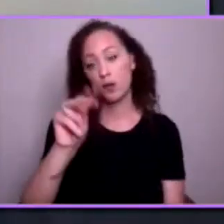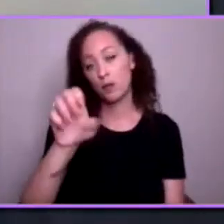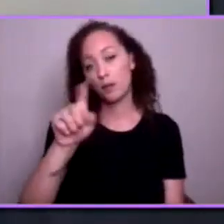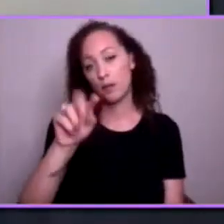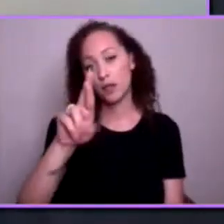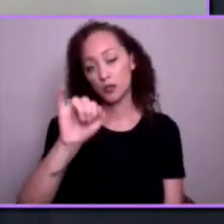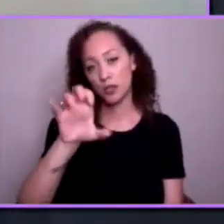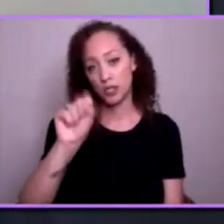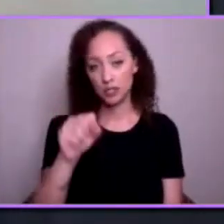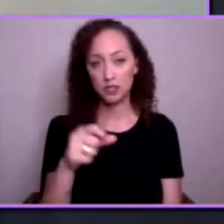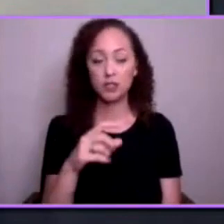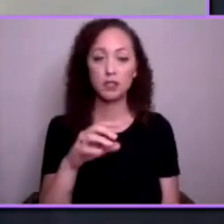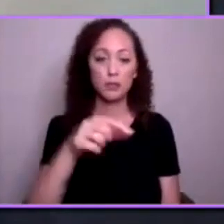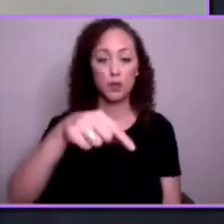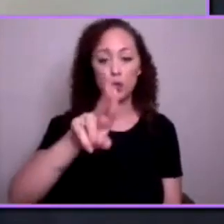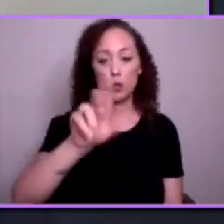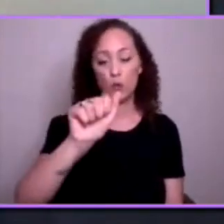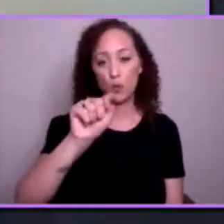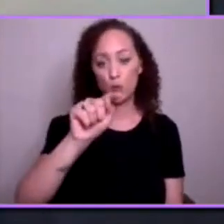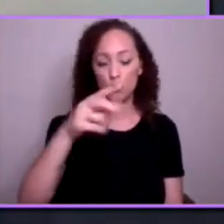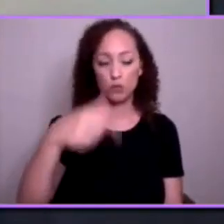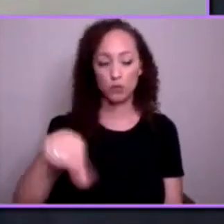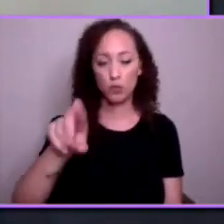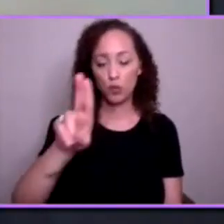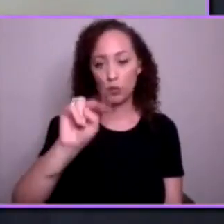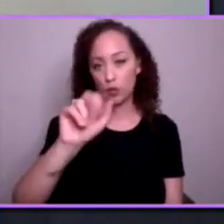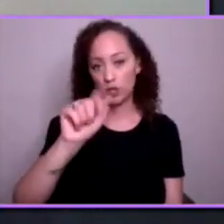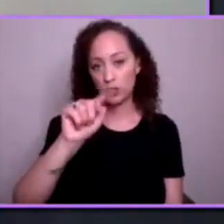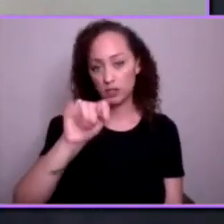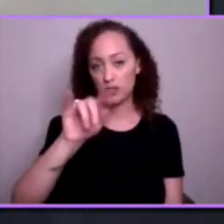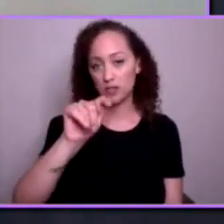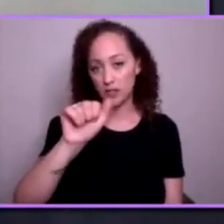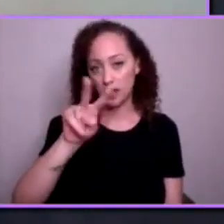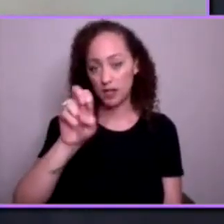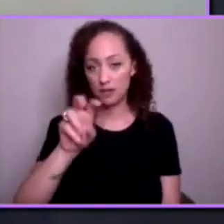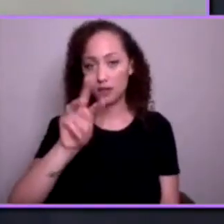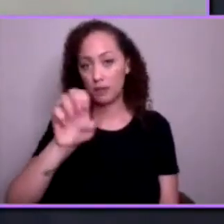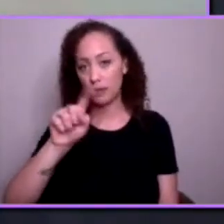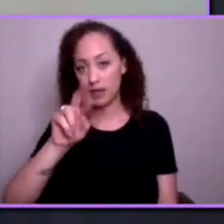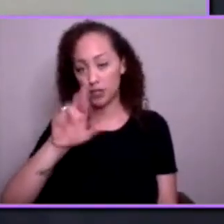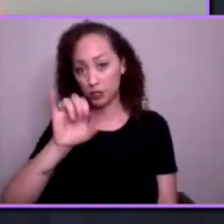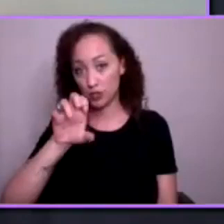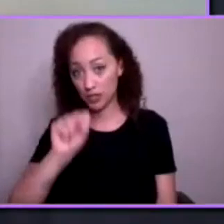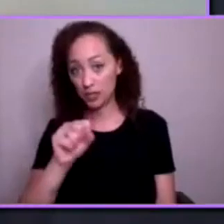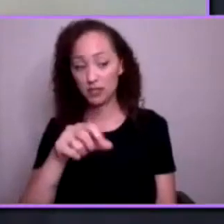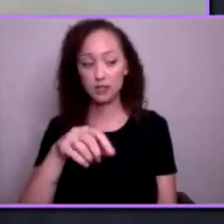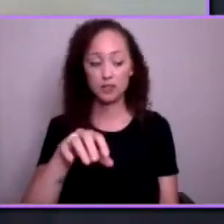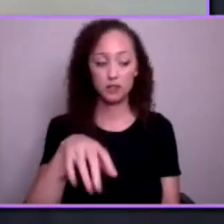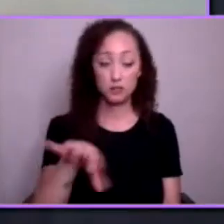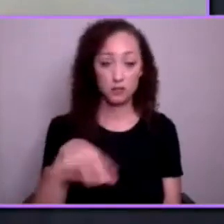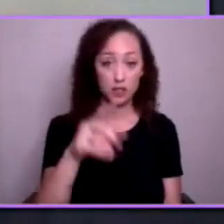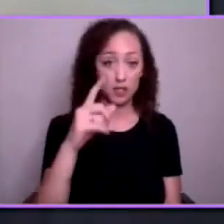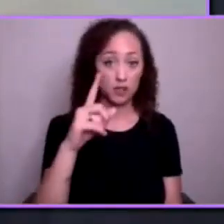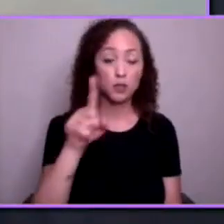data. And because we're talking about human beings, qualitative data is so important to paint a broader picture. So think about